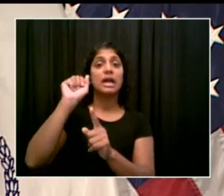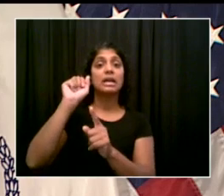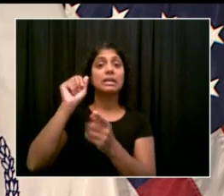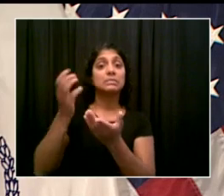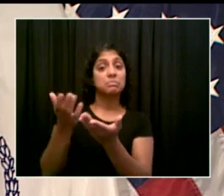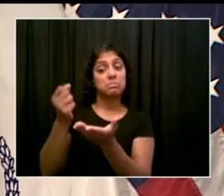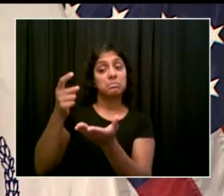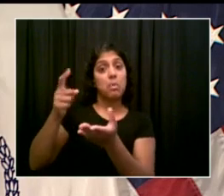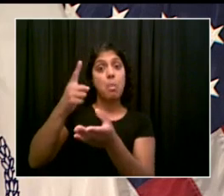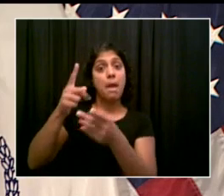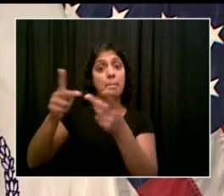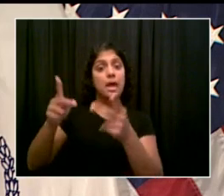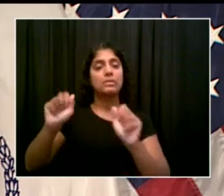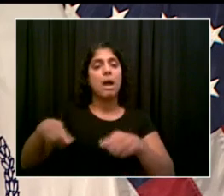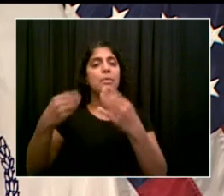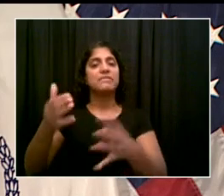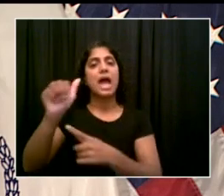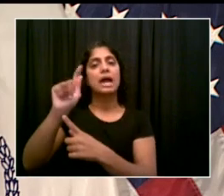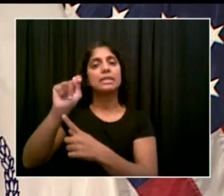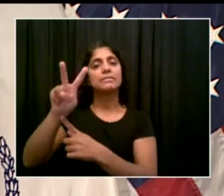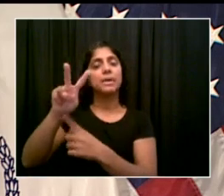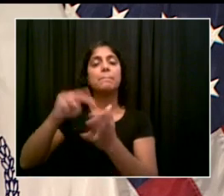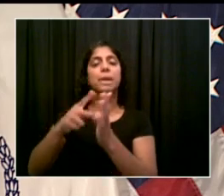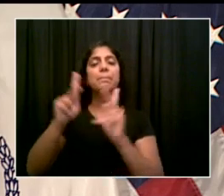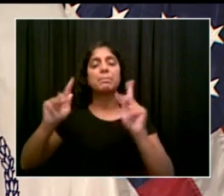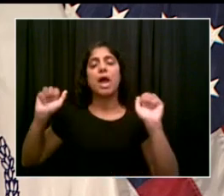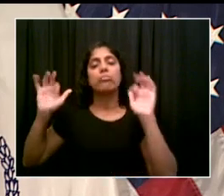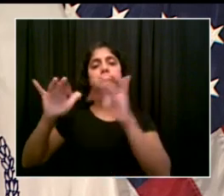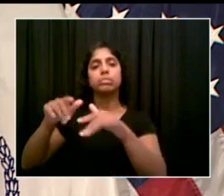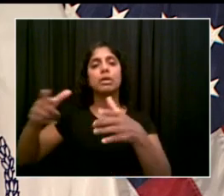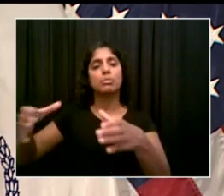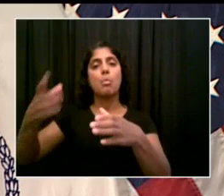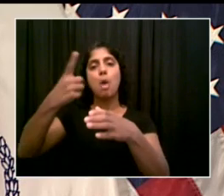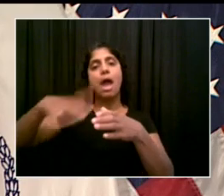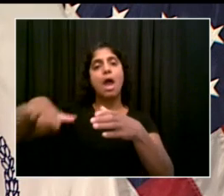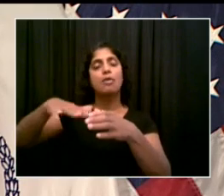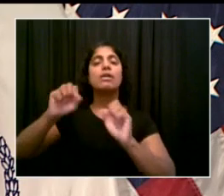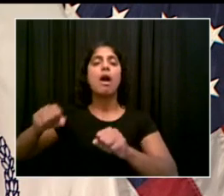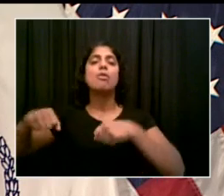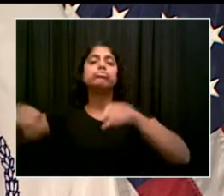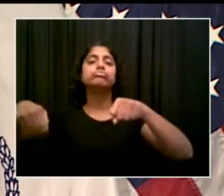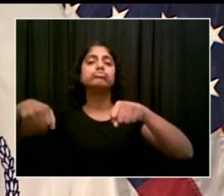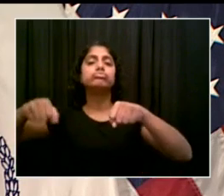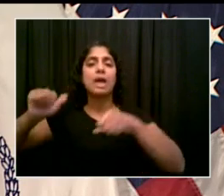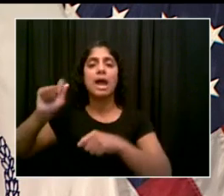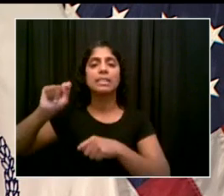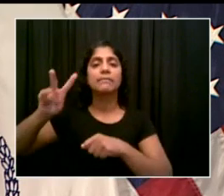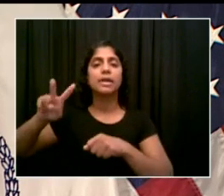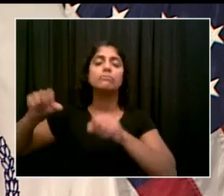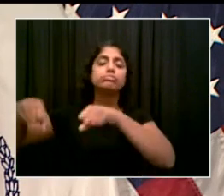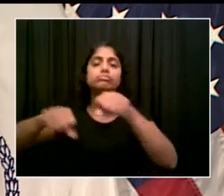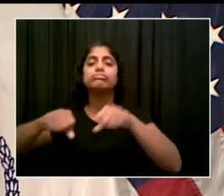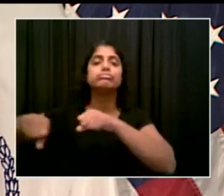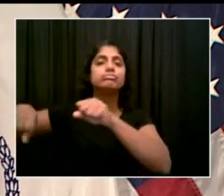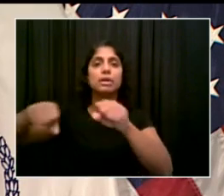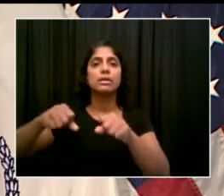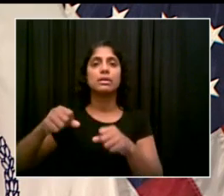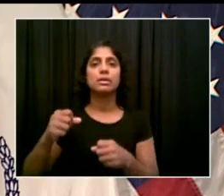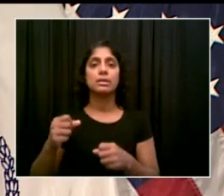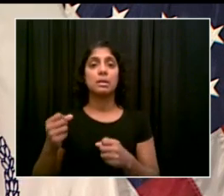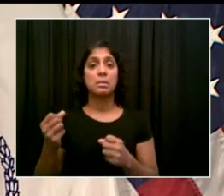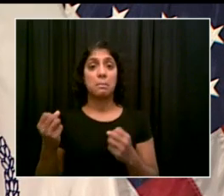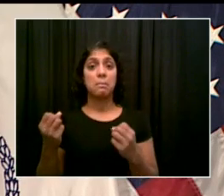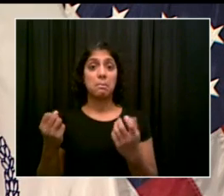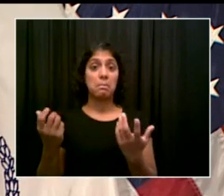a very aggressive approach. It's illegal in New York City, and there's been a really strong effort to work with the community to